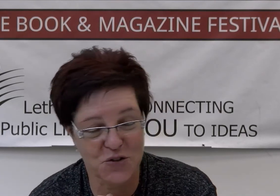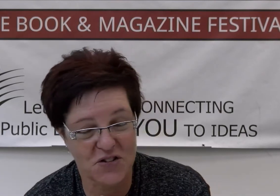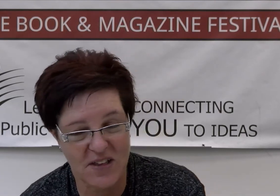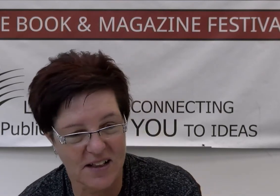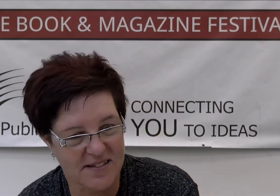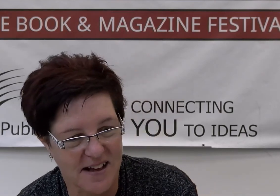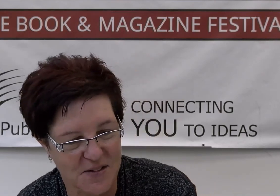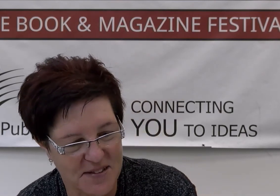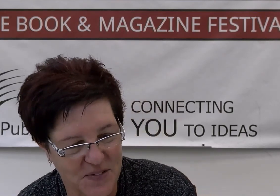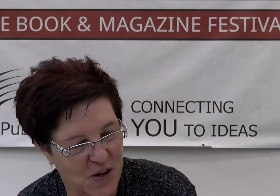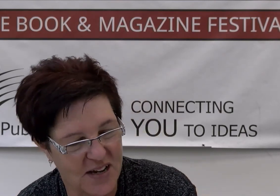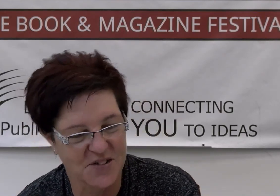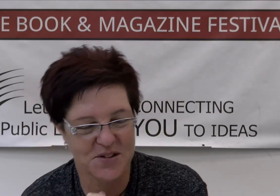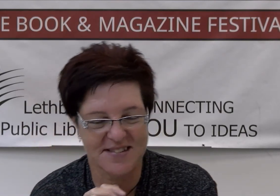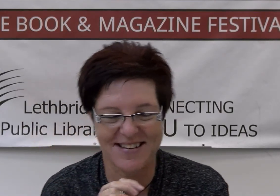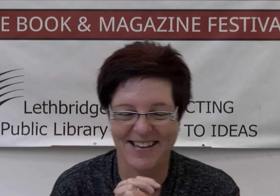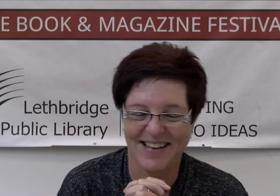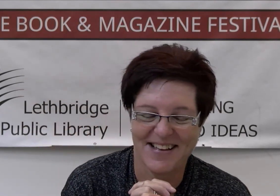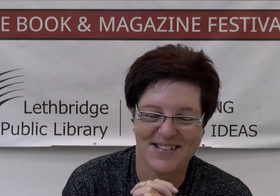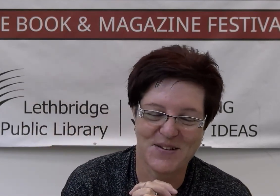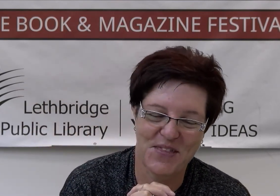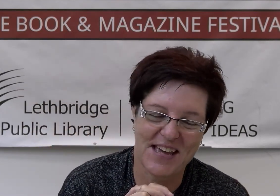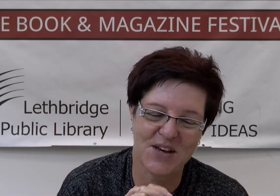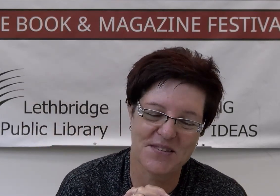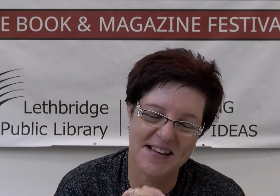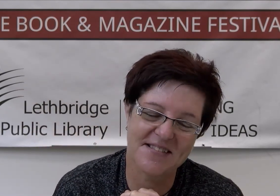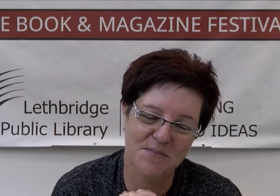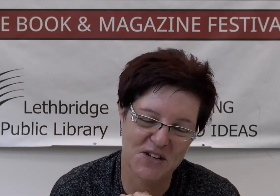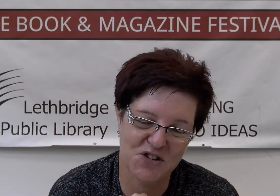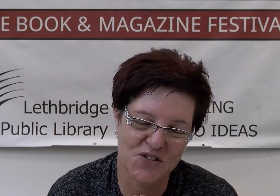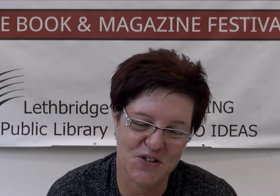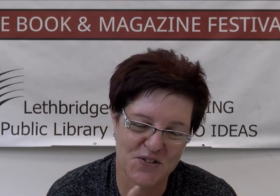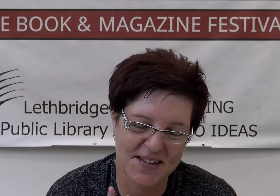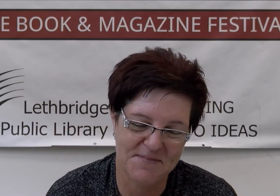TV show too. That sounds very interesting. Thank you very